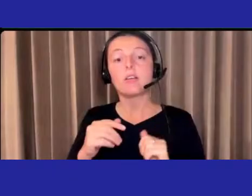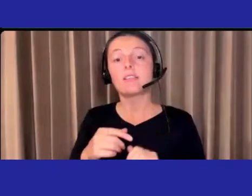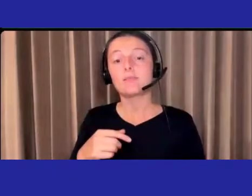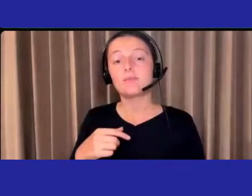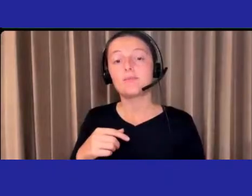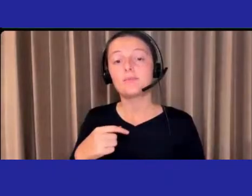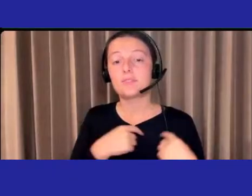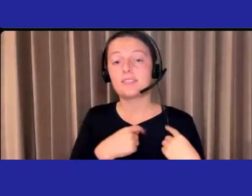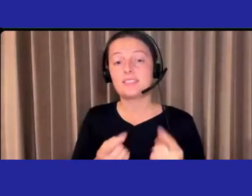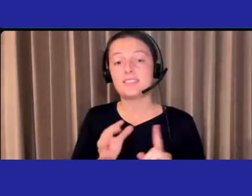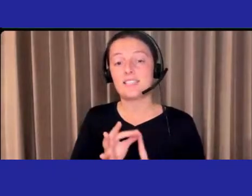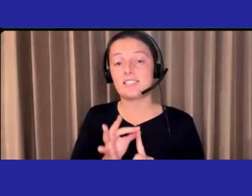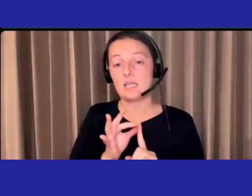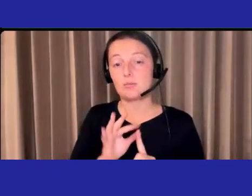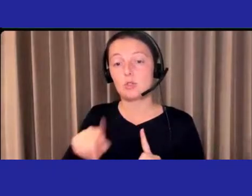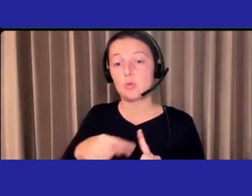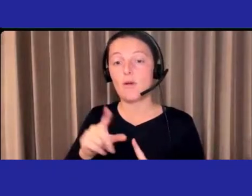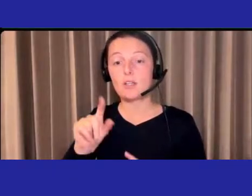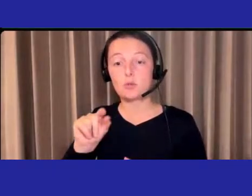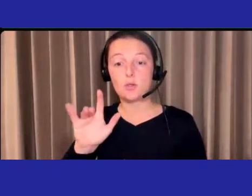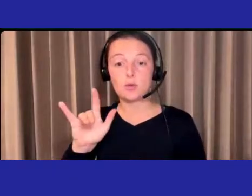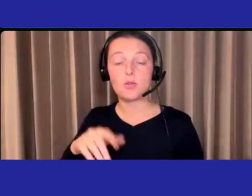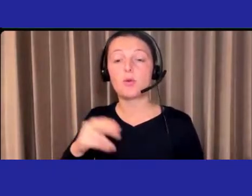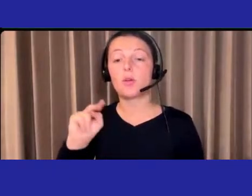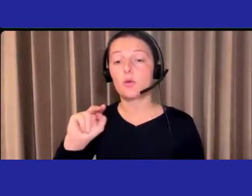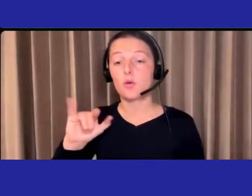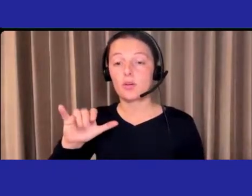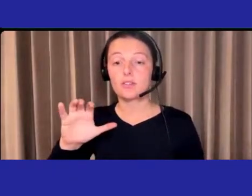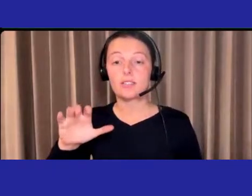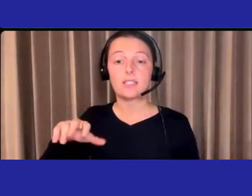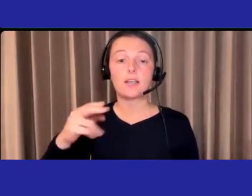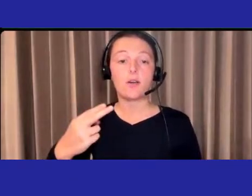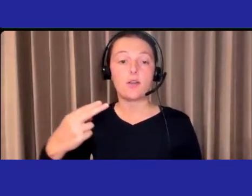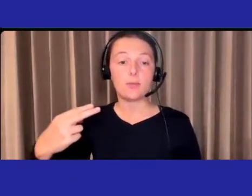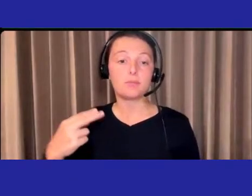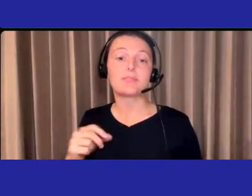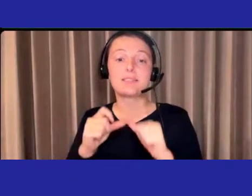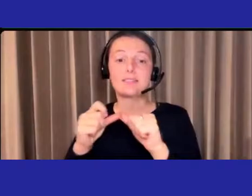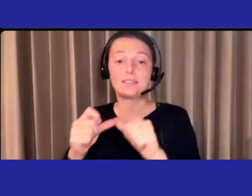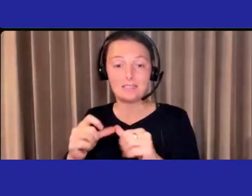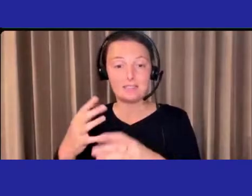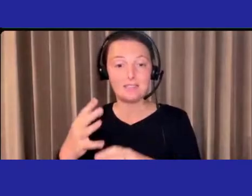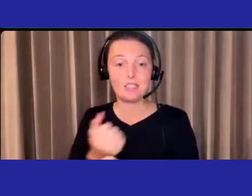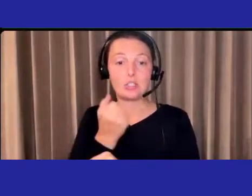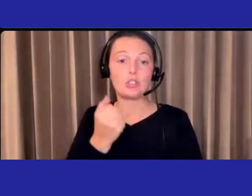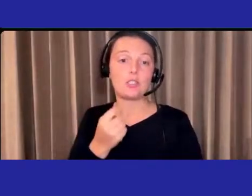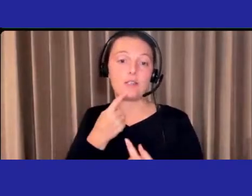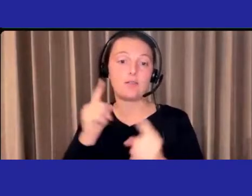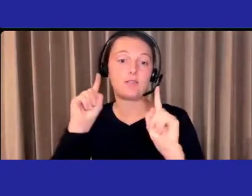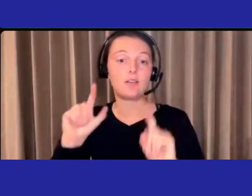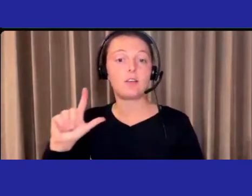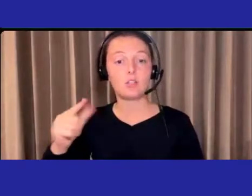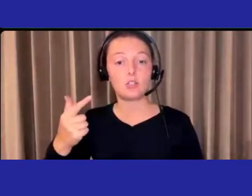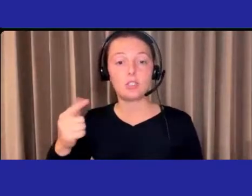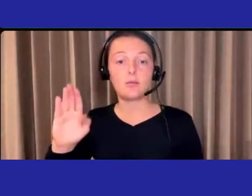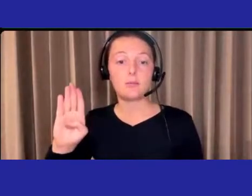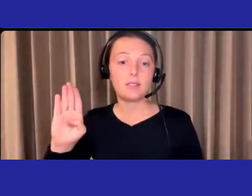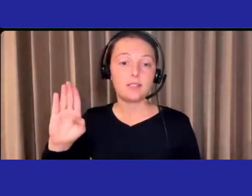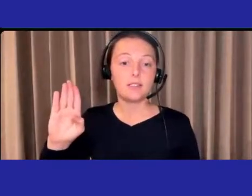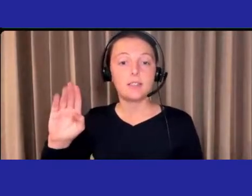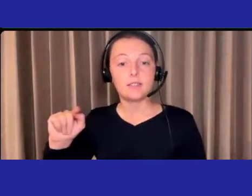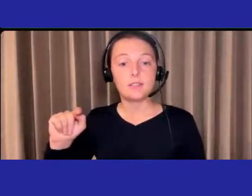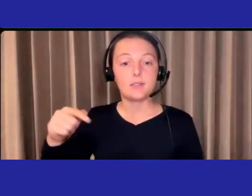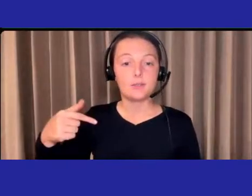has consistently achieved LGBTQ long-term equality leader designation and the LEI. For